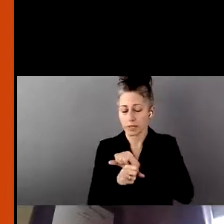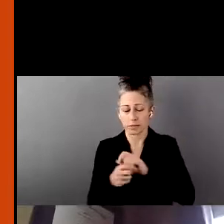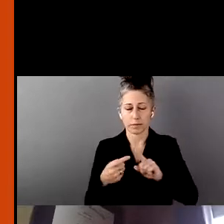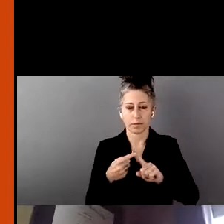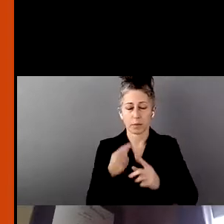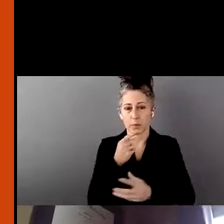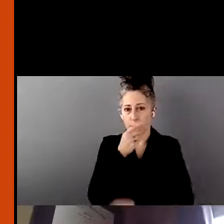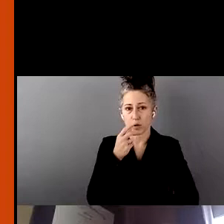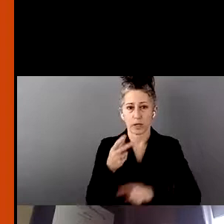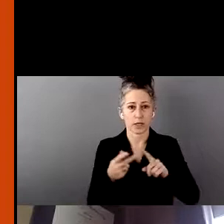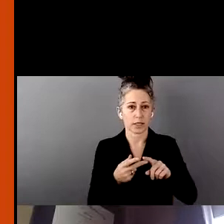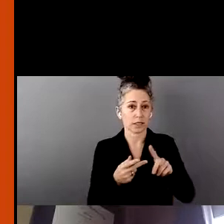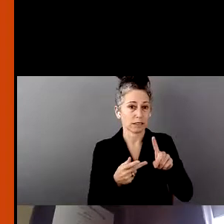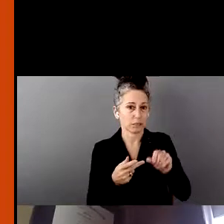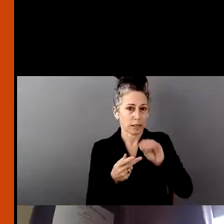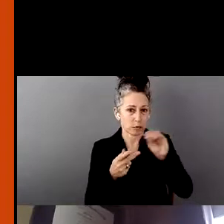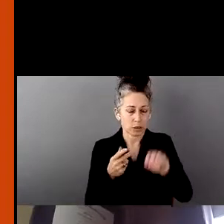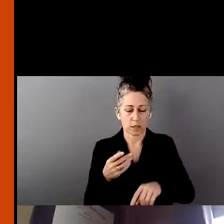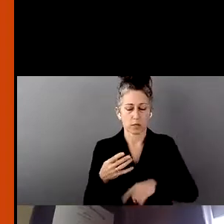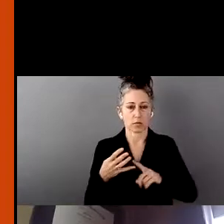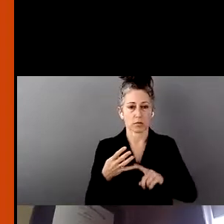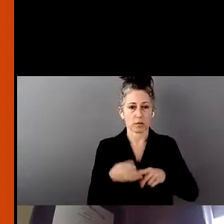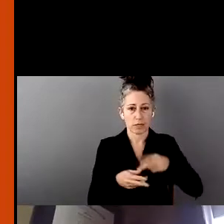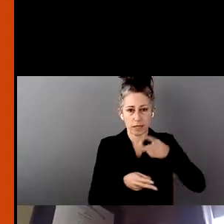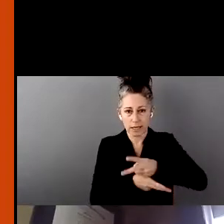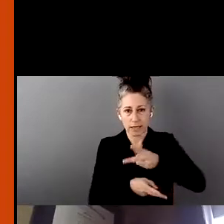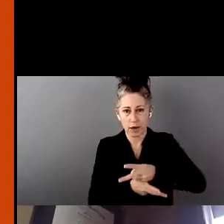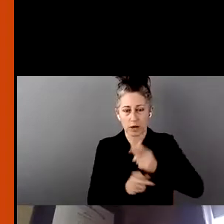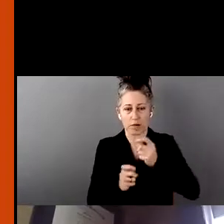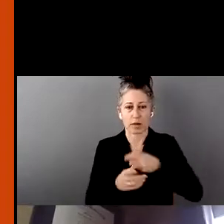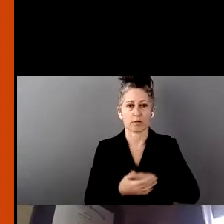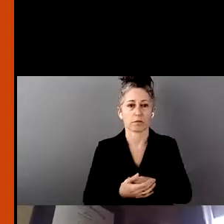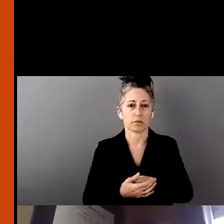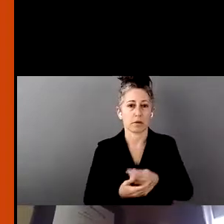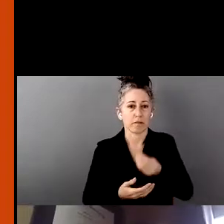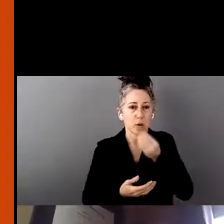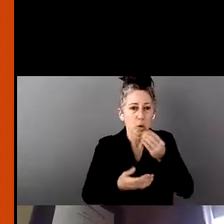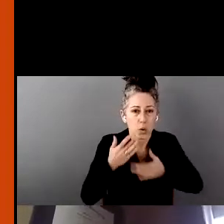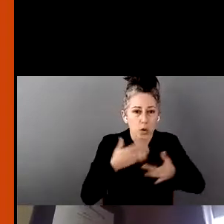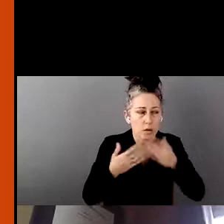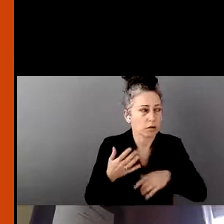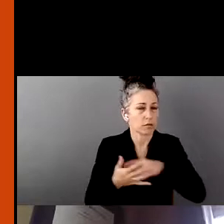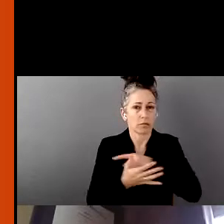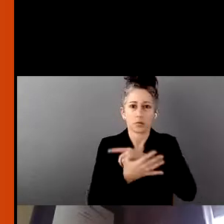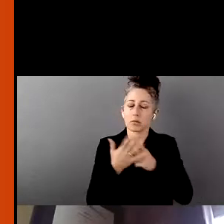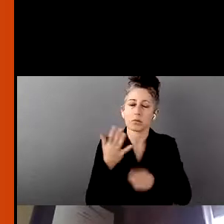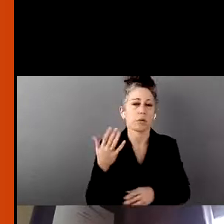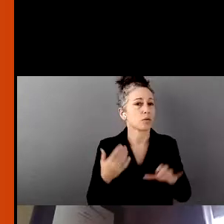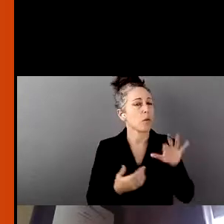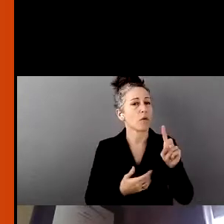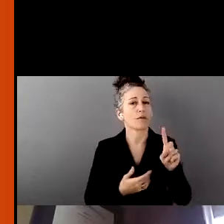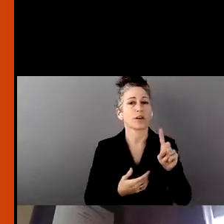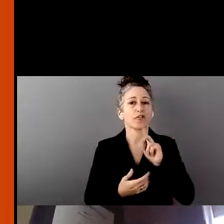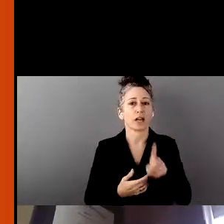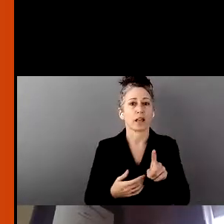disability prevalence, caregiving, food insecurity, medical access, COVID has been making these